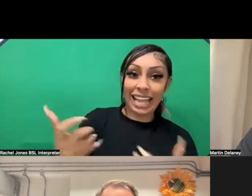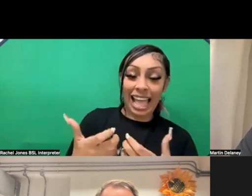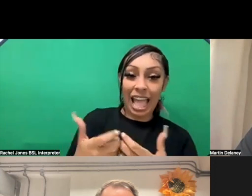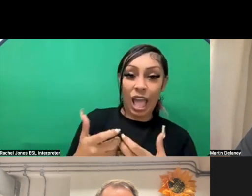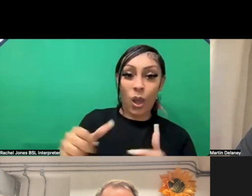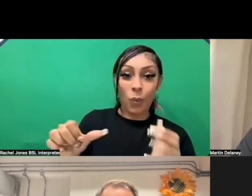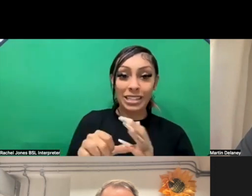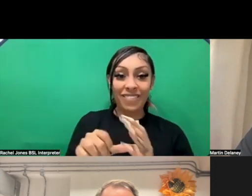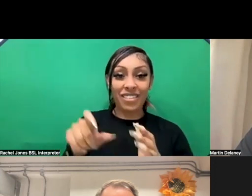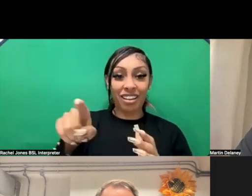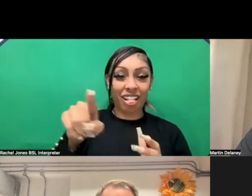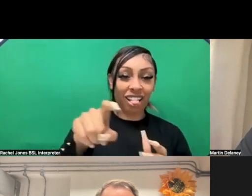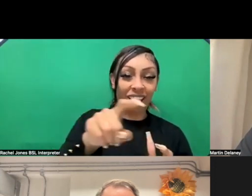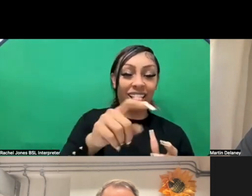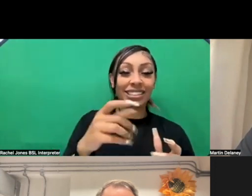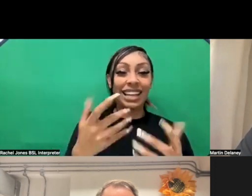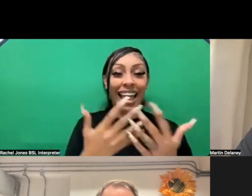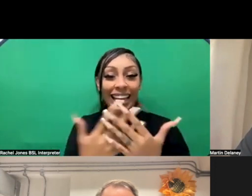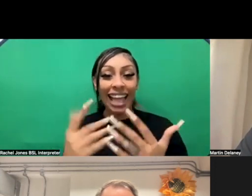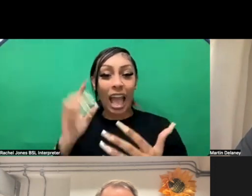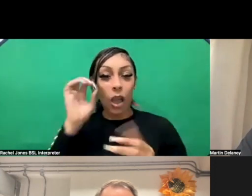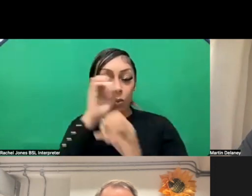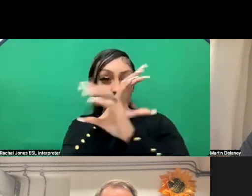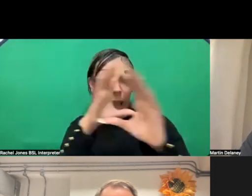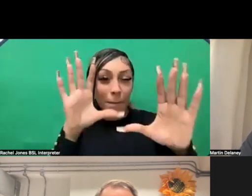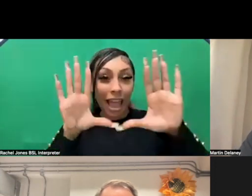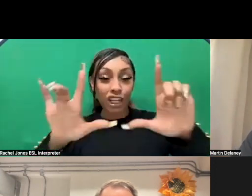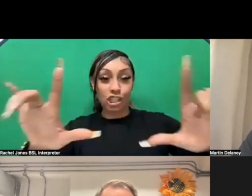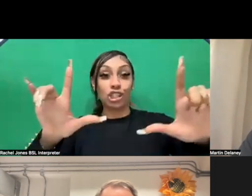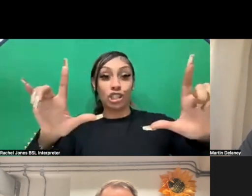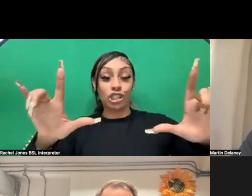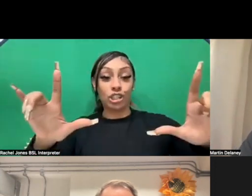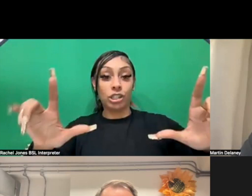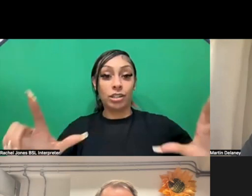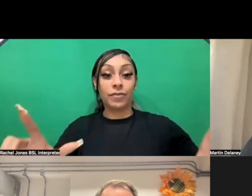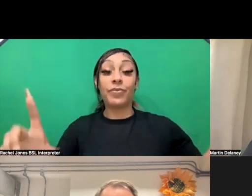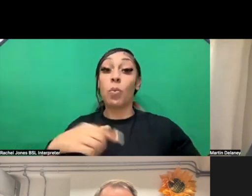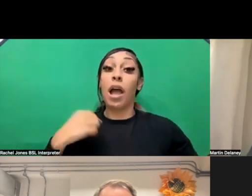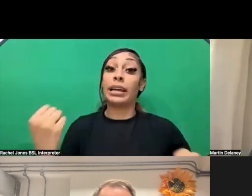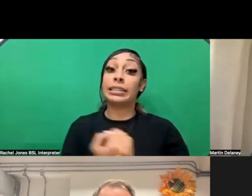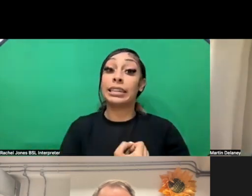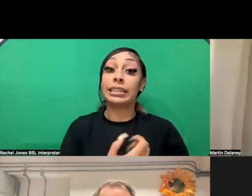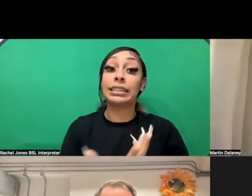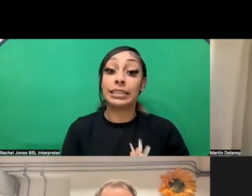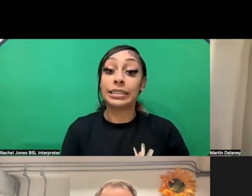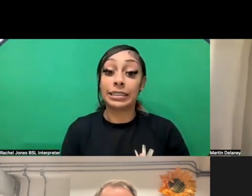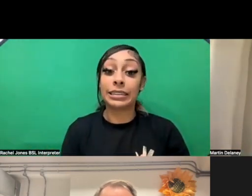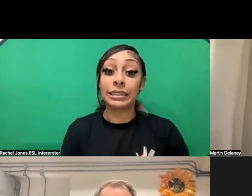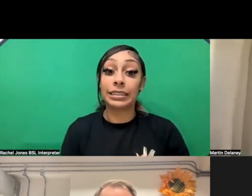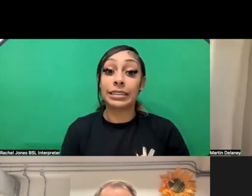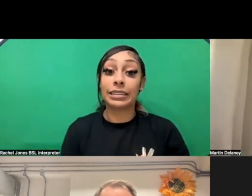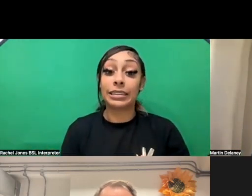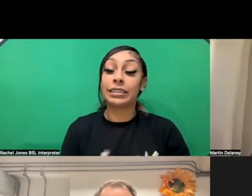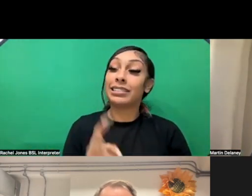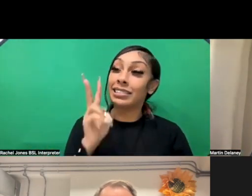to count the steps and to imagine what's on the screen. And what I did is I said, I see now this is